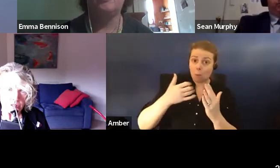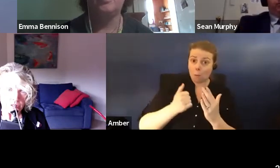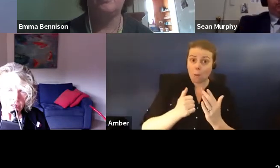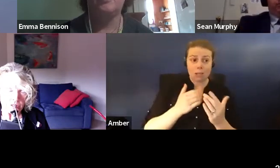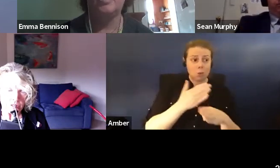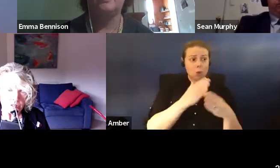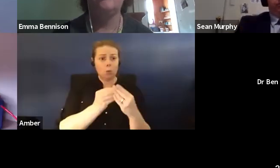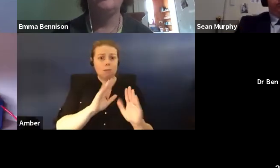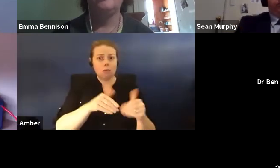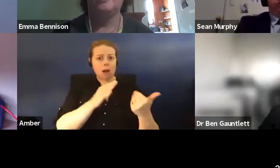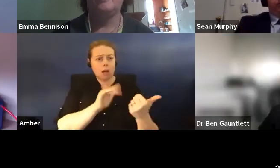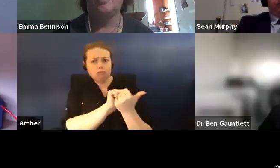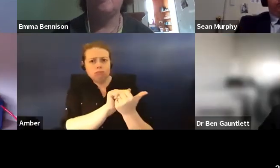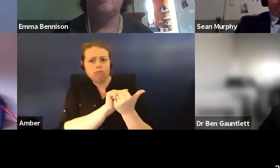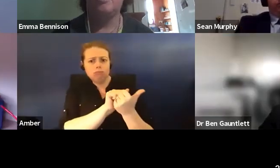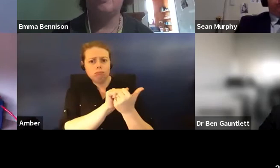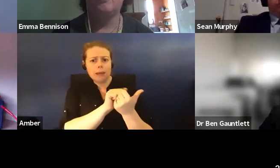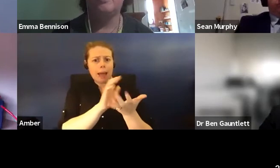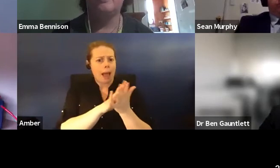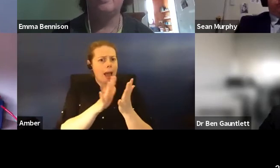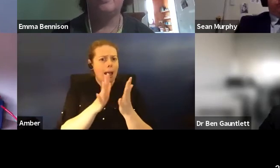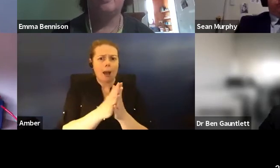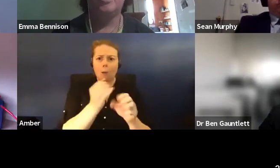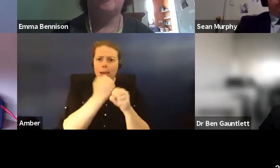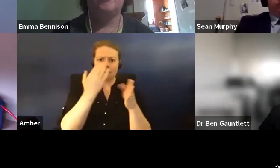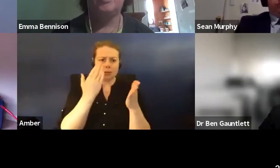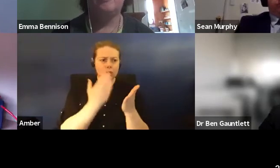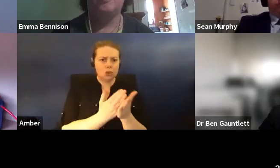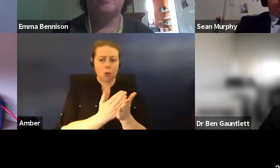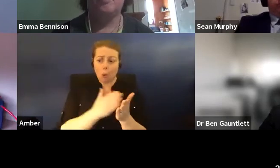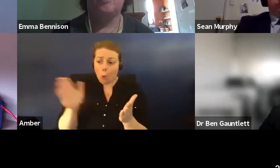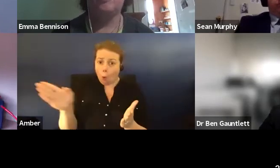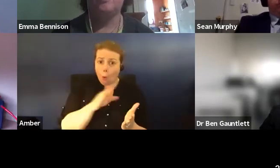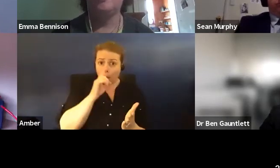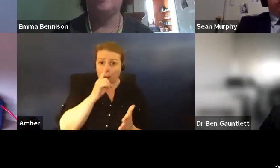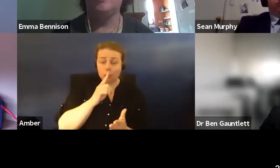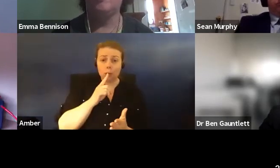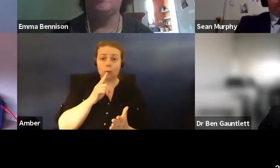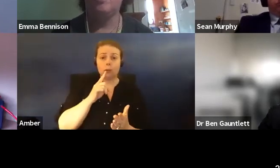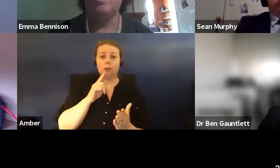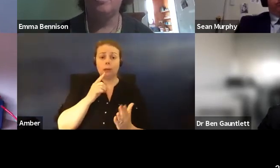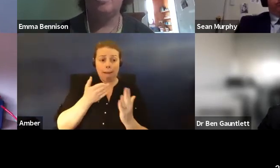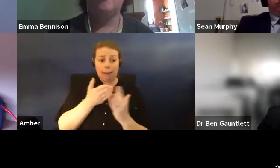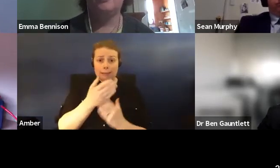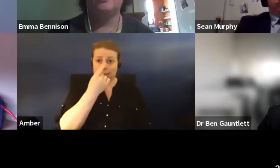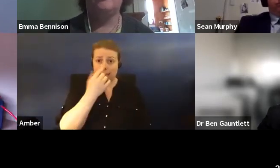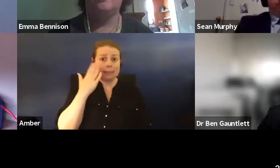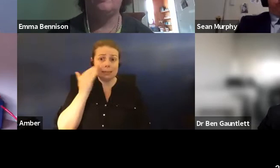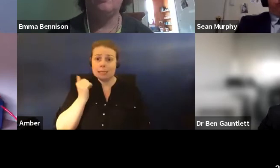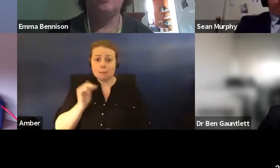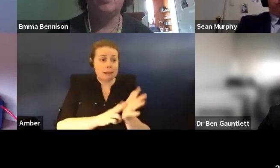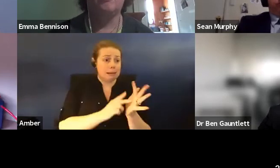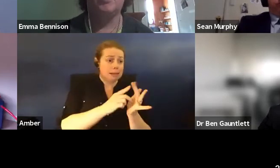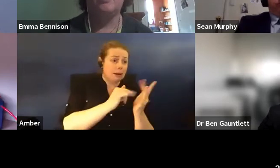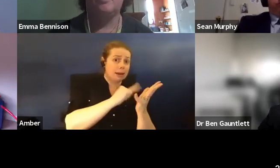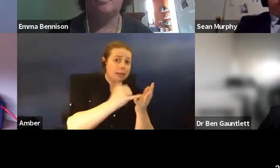think, to be looking at, you know, how can we make sure that everybody, irrespective of what scheme they might belong to, can access,